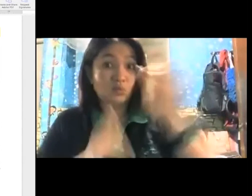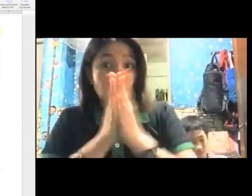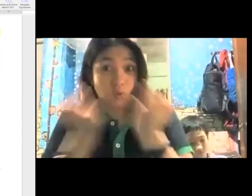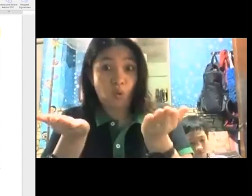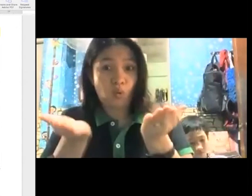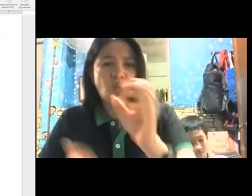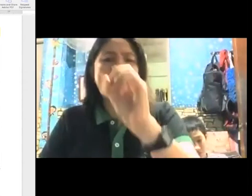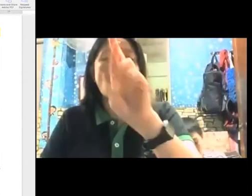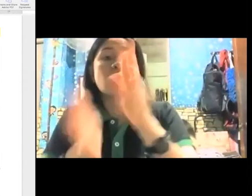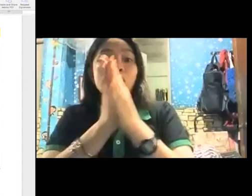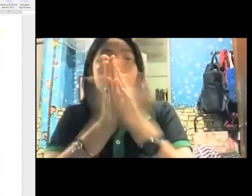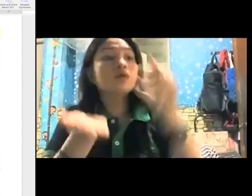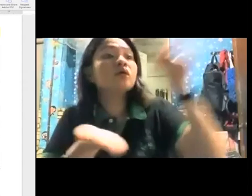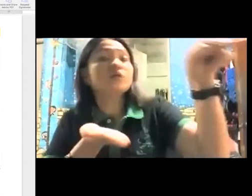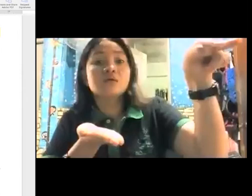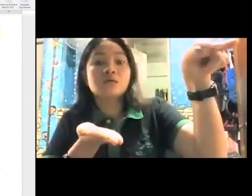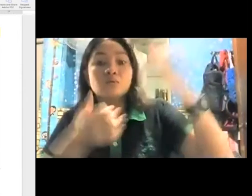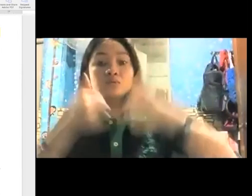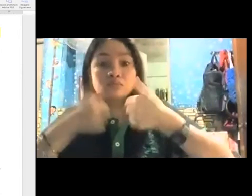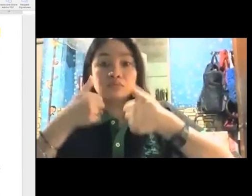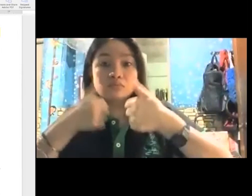point. So